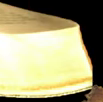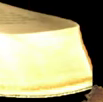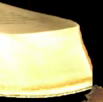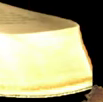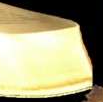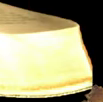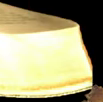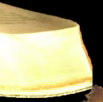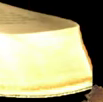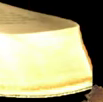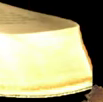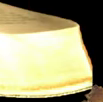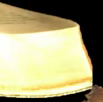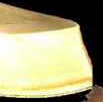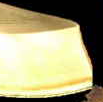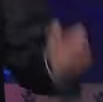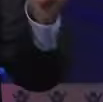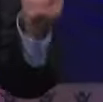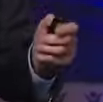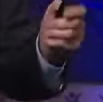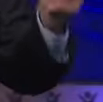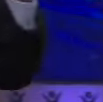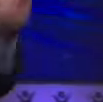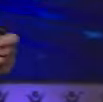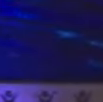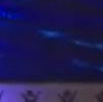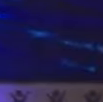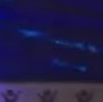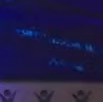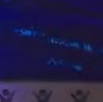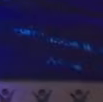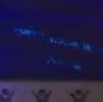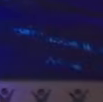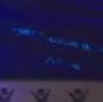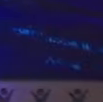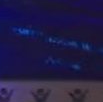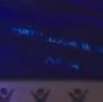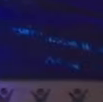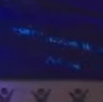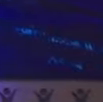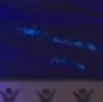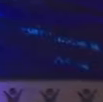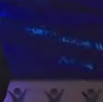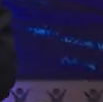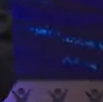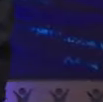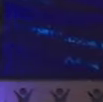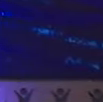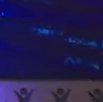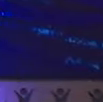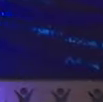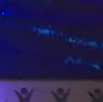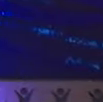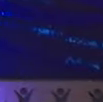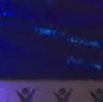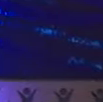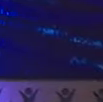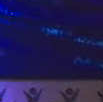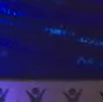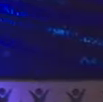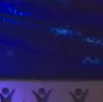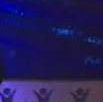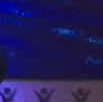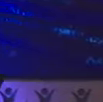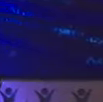Your word is truth. Jesus wants us to saturate our mind with his